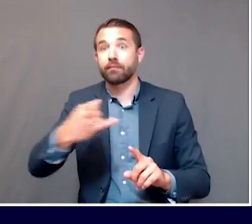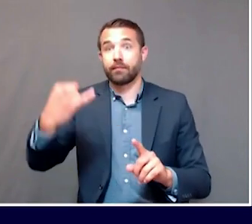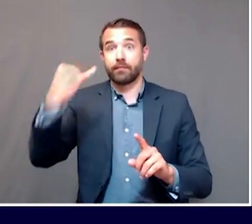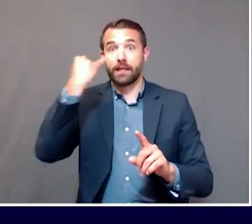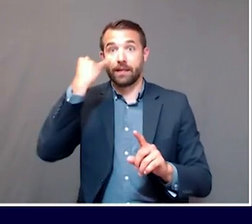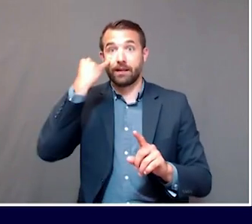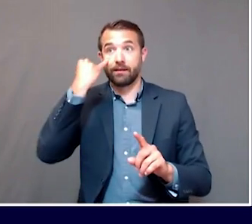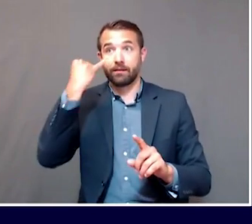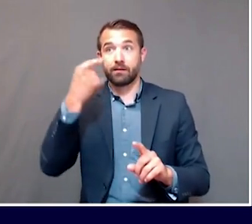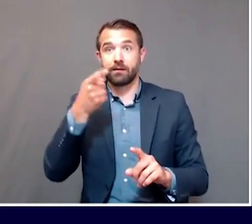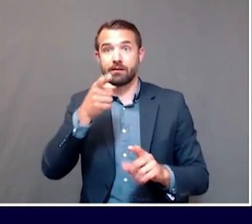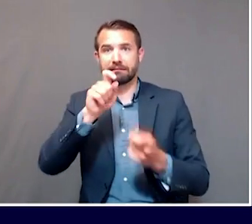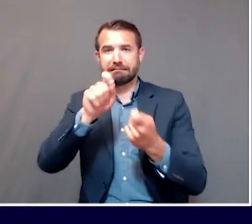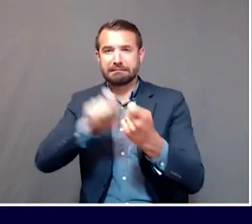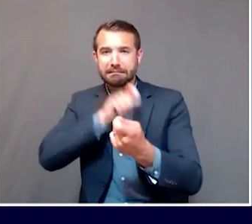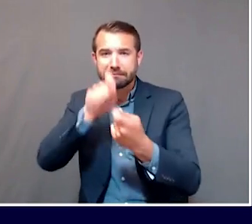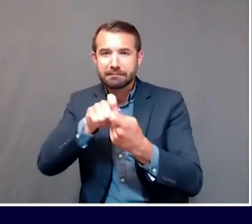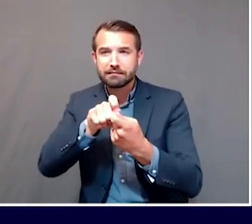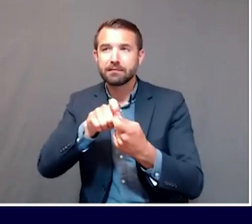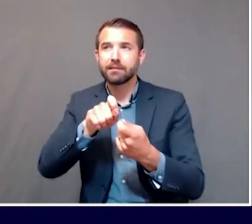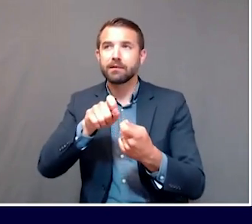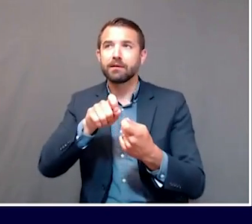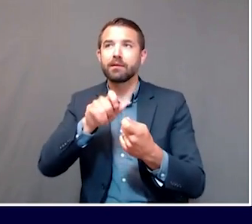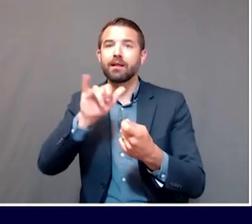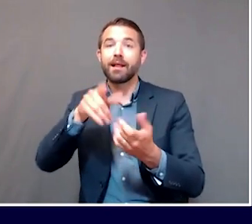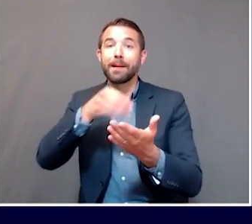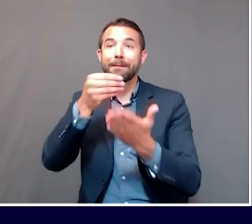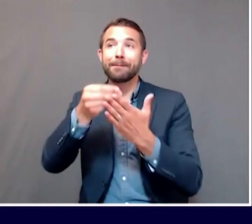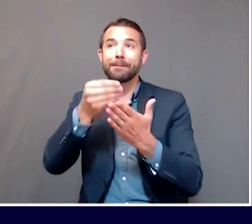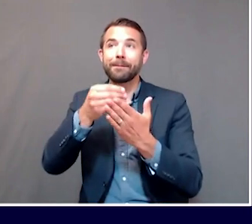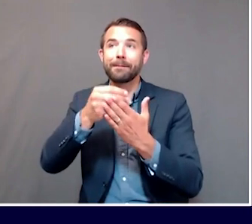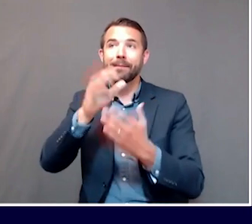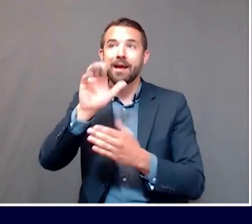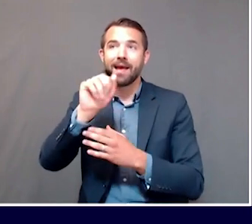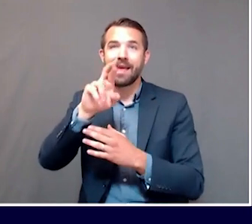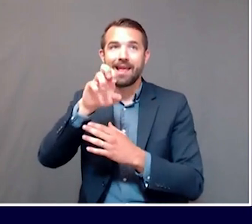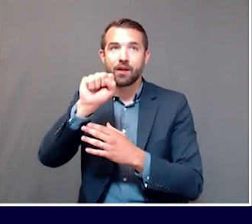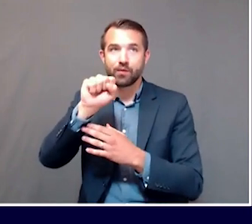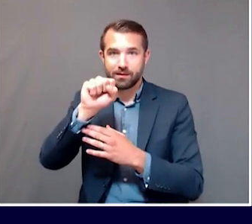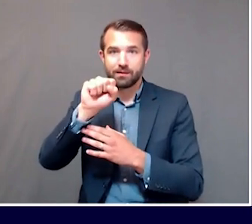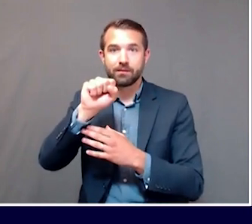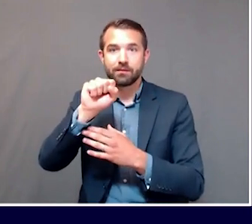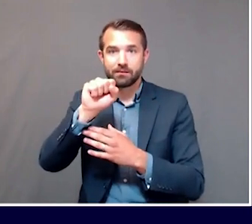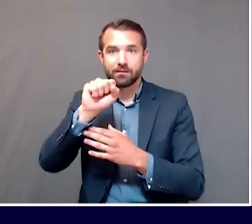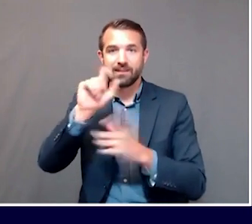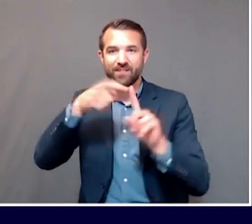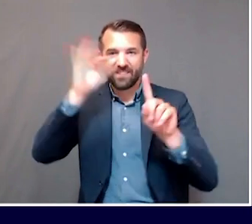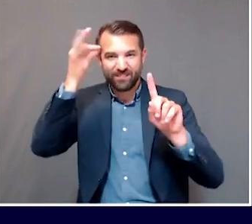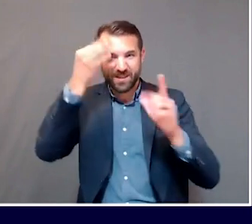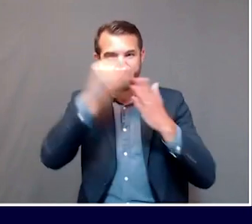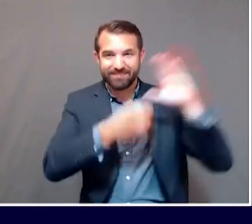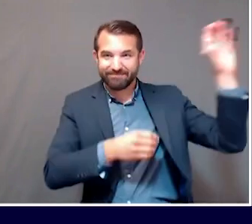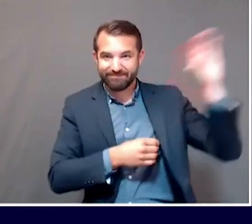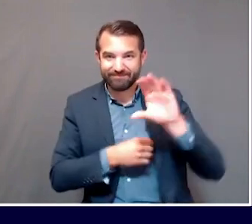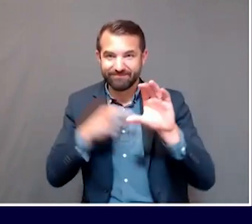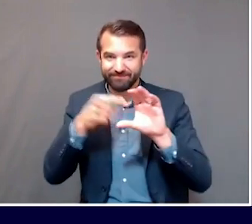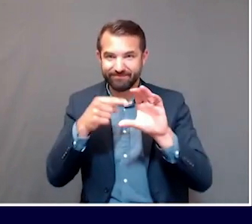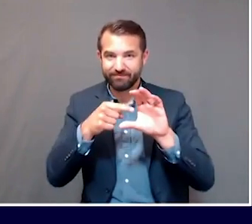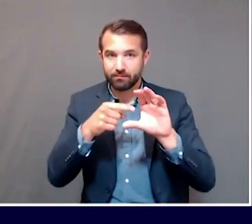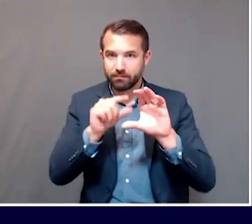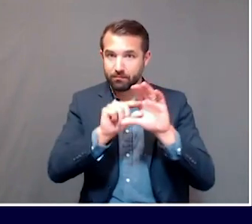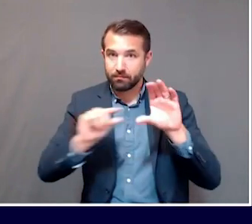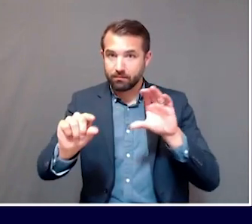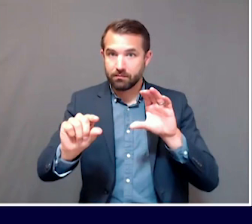You asked one of the specific points was about the CARES Act money. They wanted to know if the CARES Act money can be used to bolster infrastructure